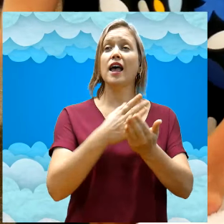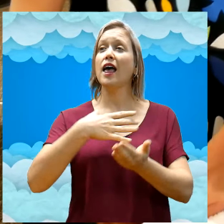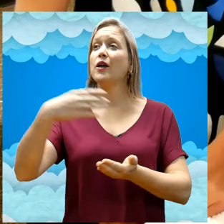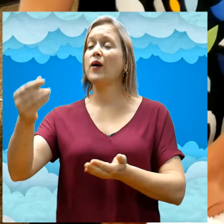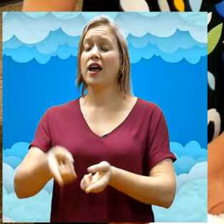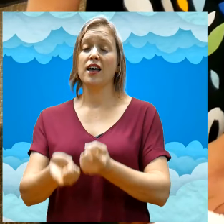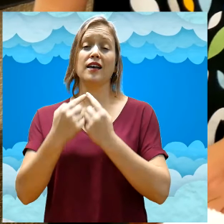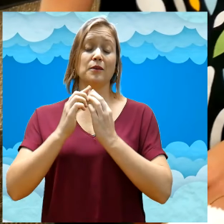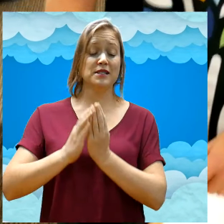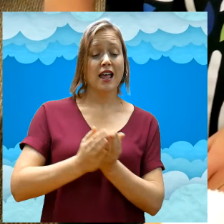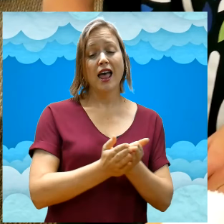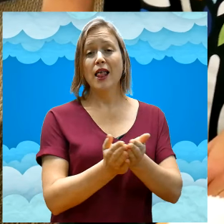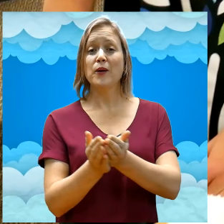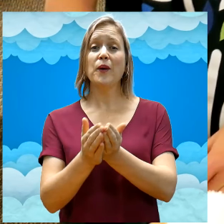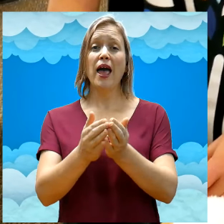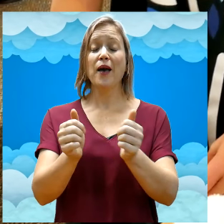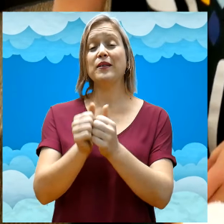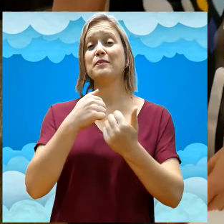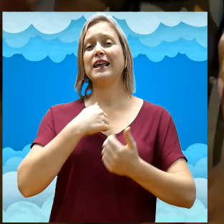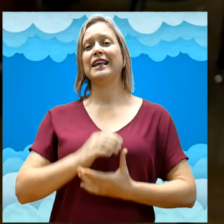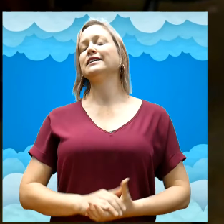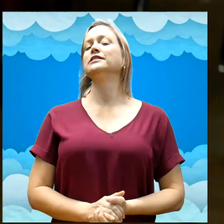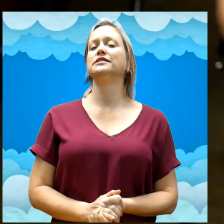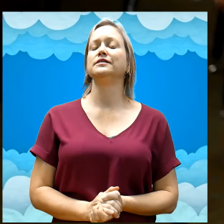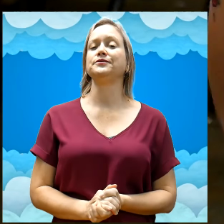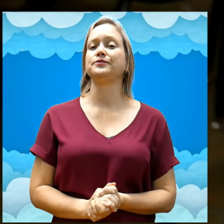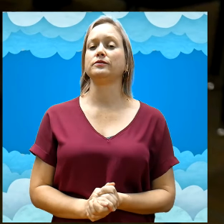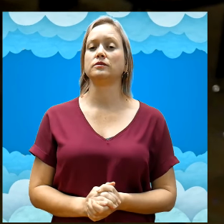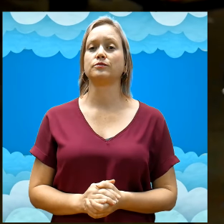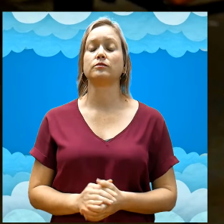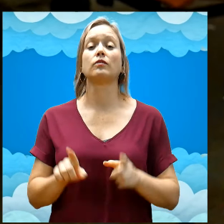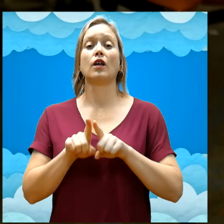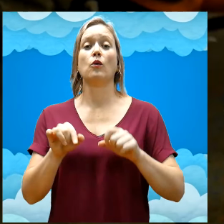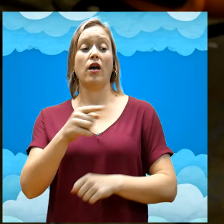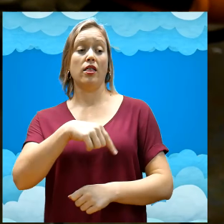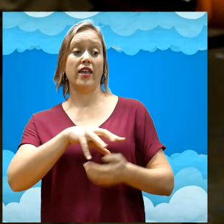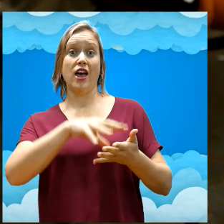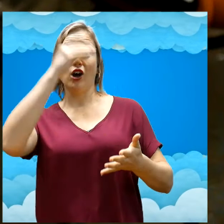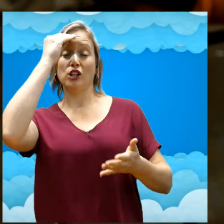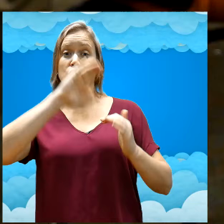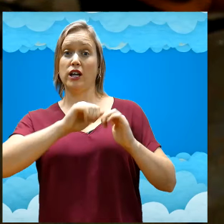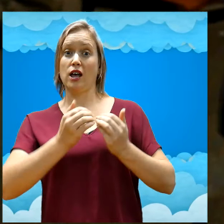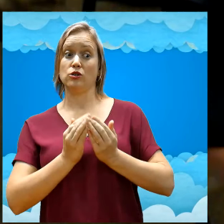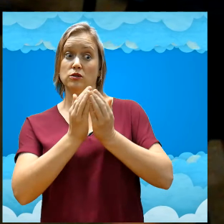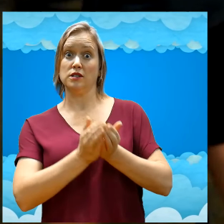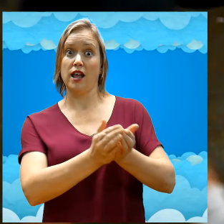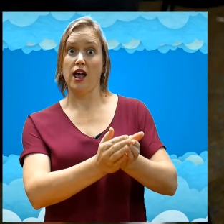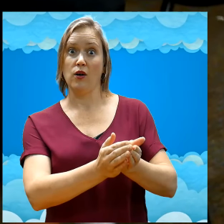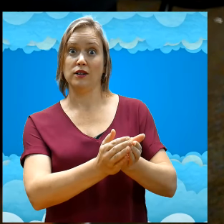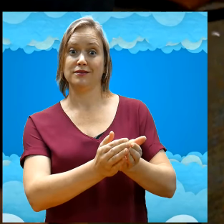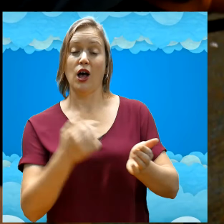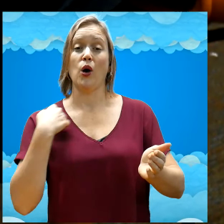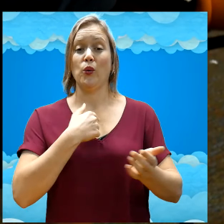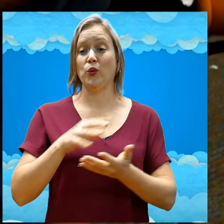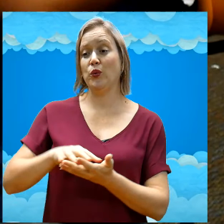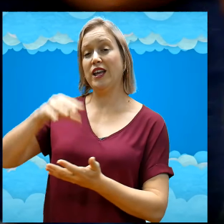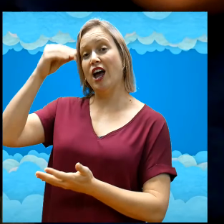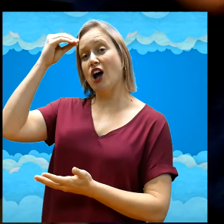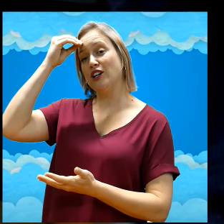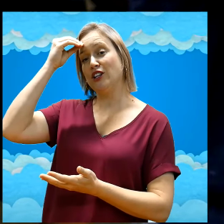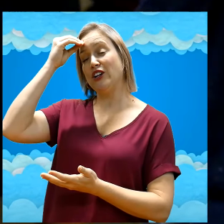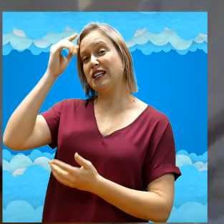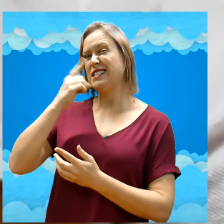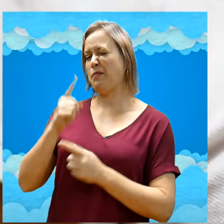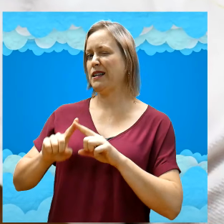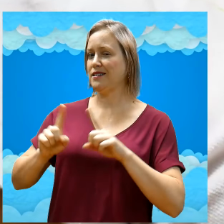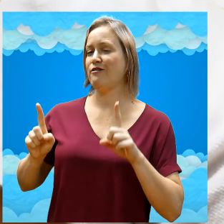come sail away with me. Well, they're learning how to sail away. We're learning over here to write in